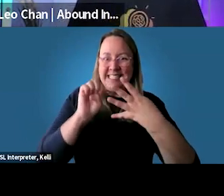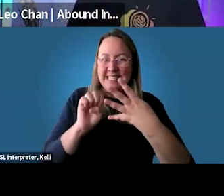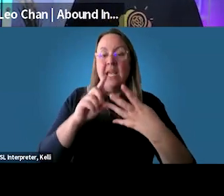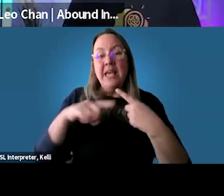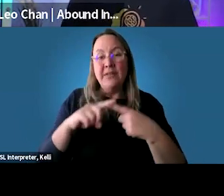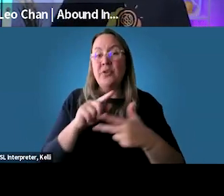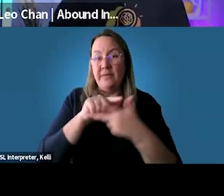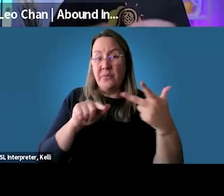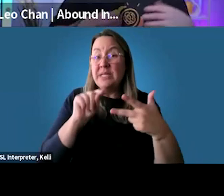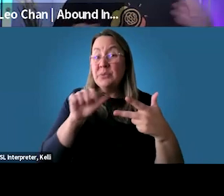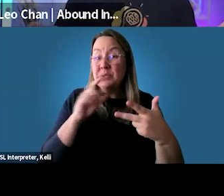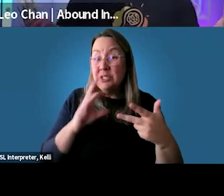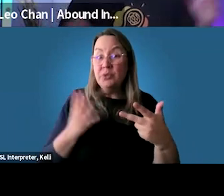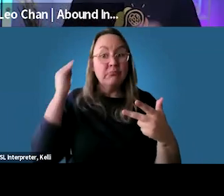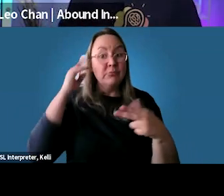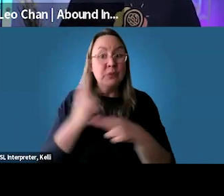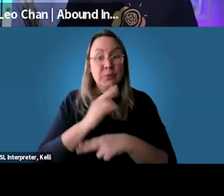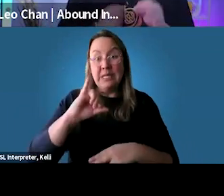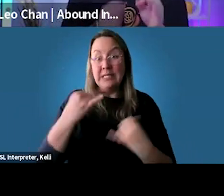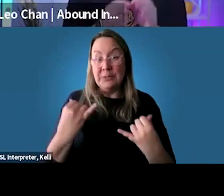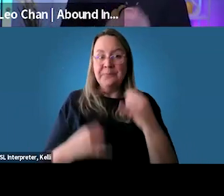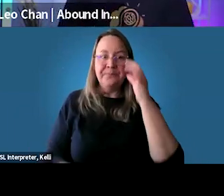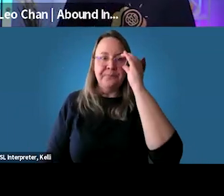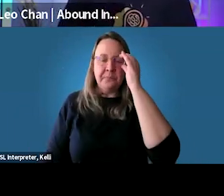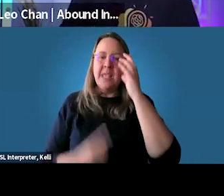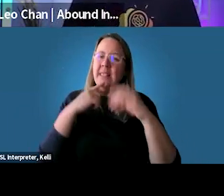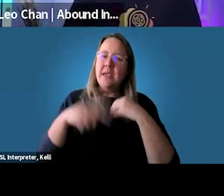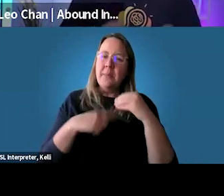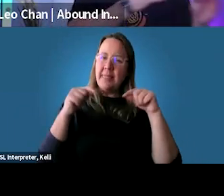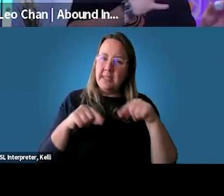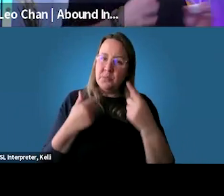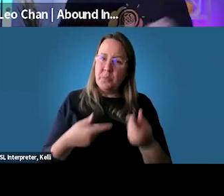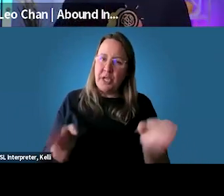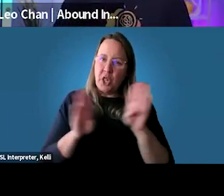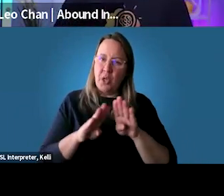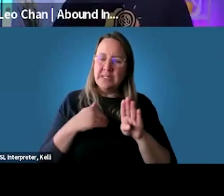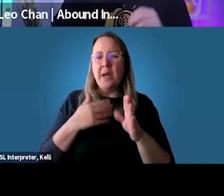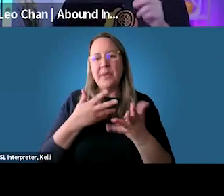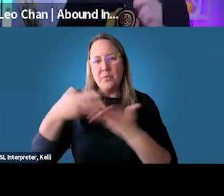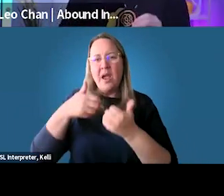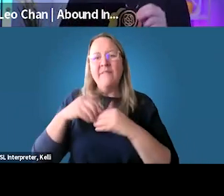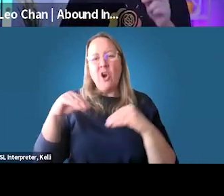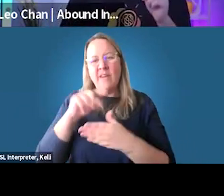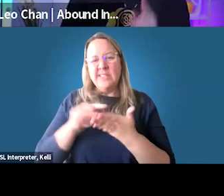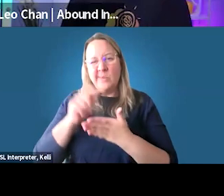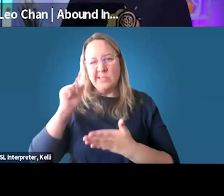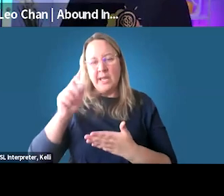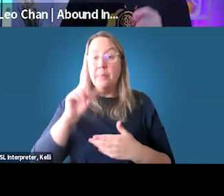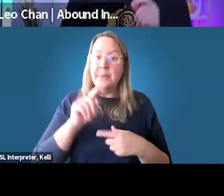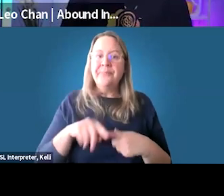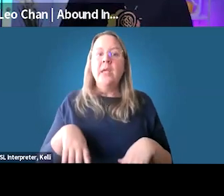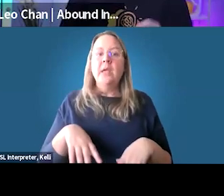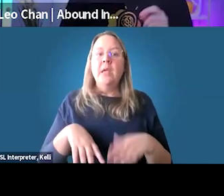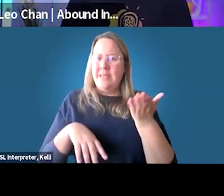take away with you today. Okay, so I want you to think about this as we close out, and I will be around for office hours, but how will